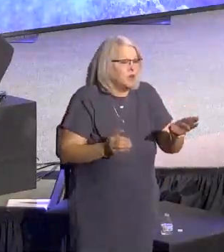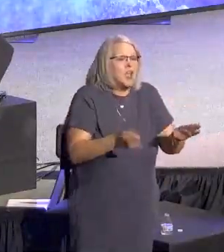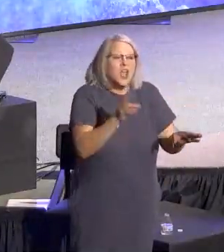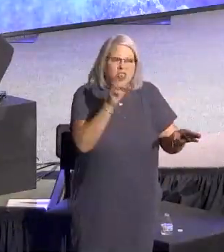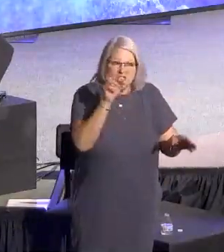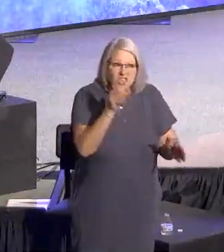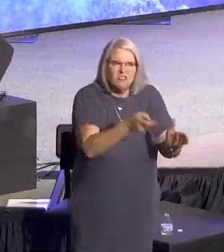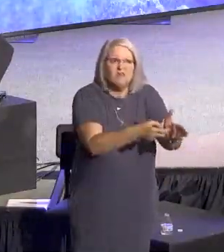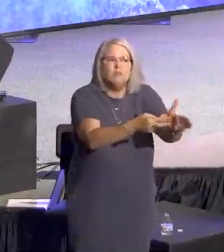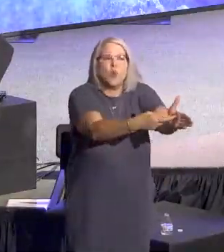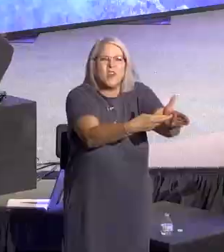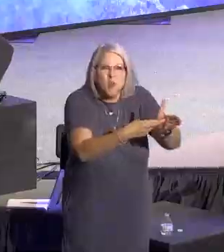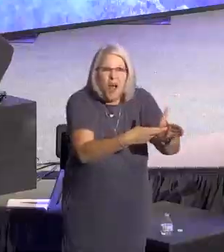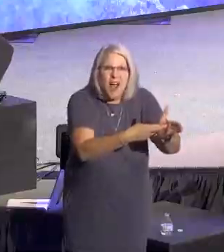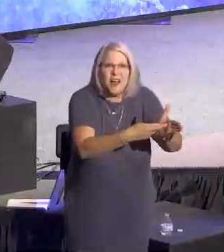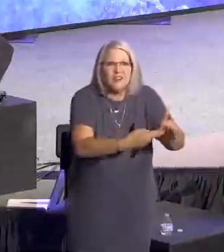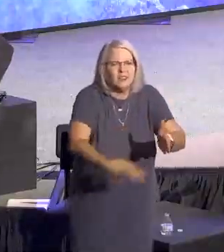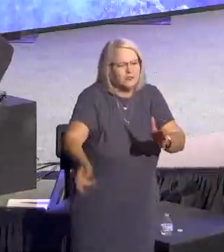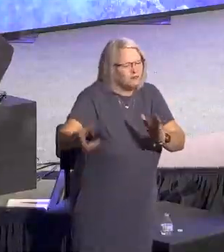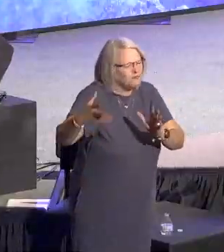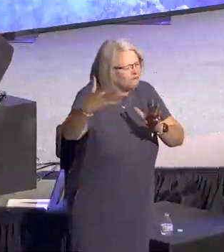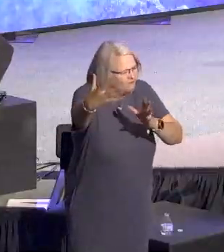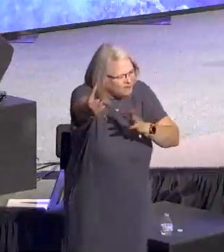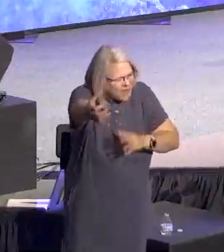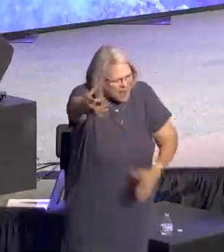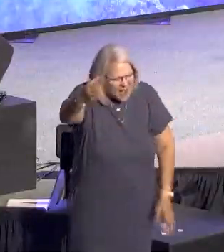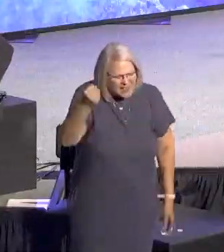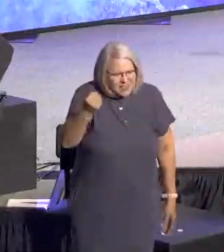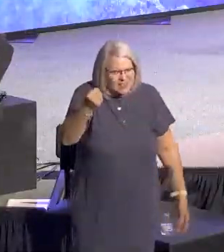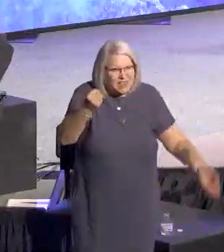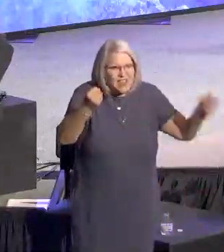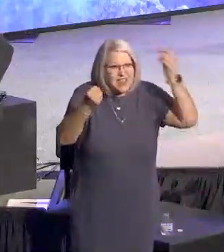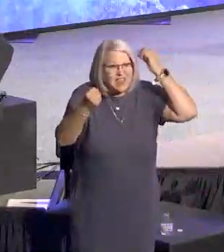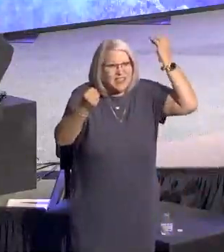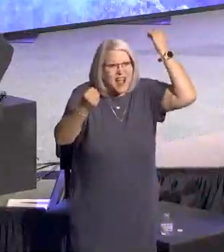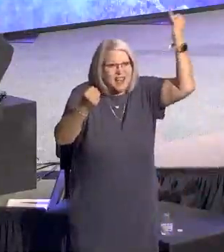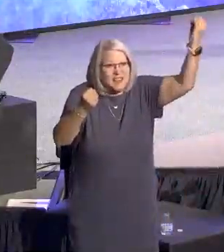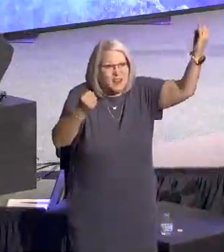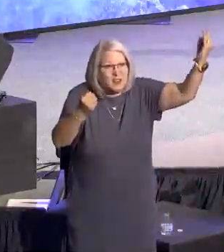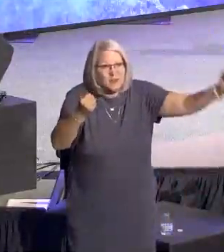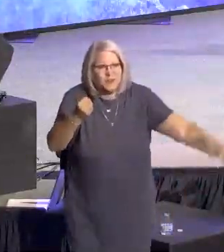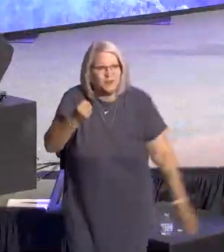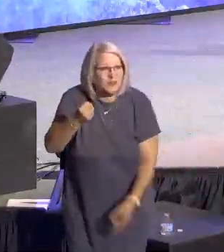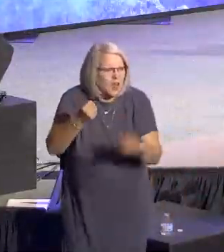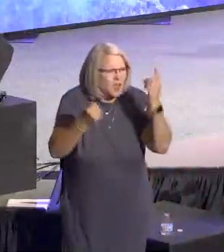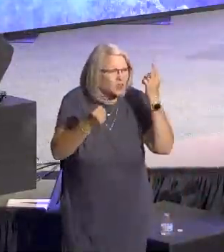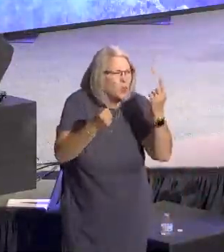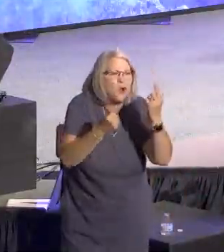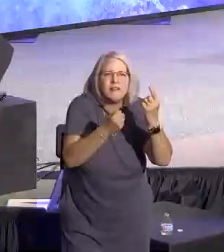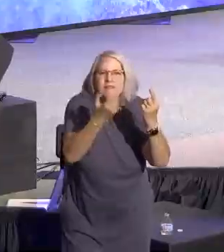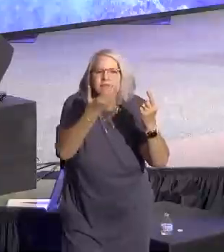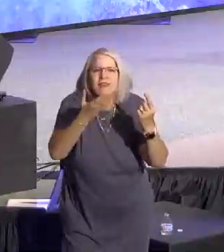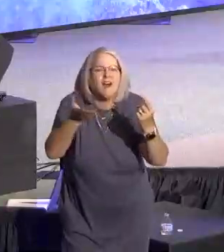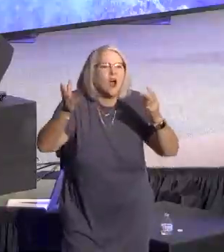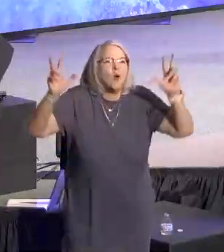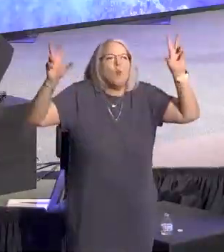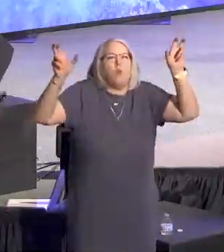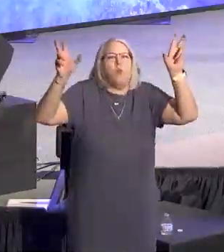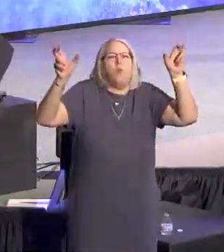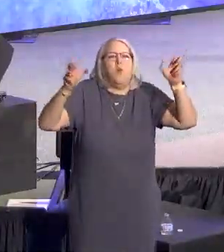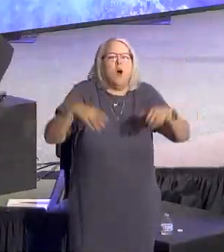If you're really going to go deep with God, you have to grab hold of this concept. It's one of the central themes of all of the